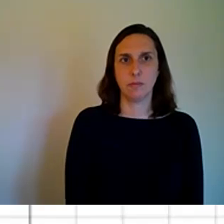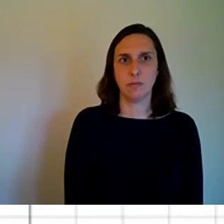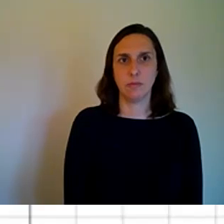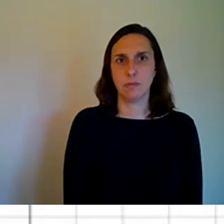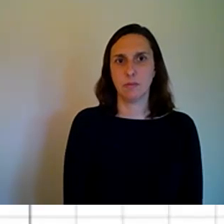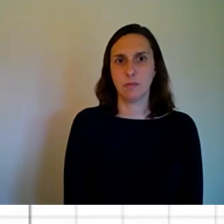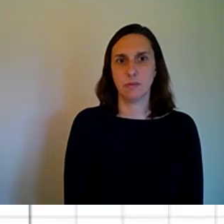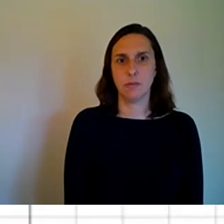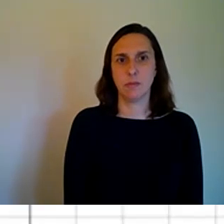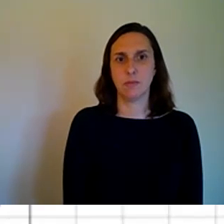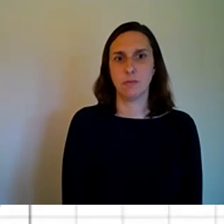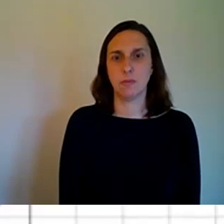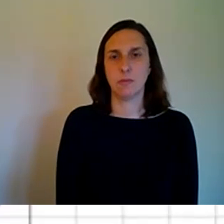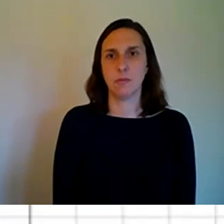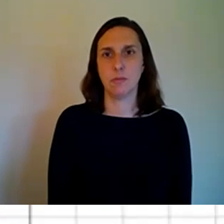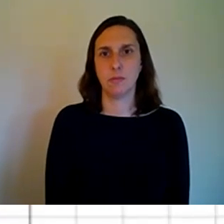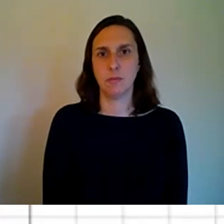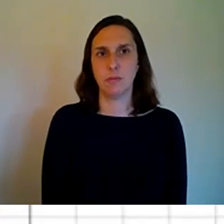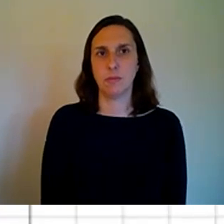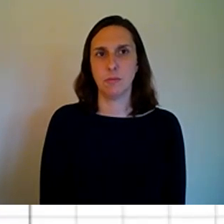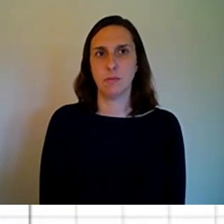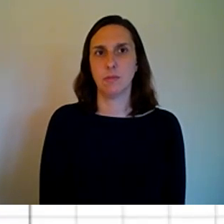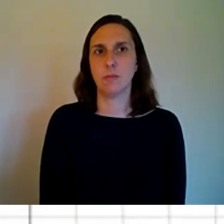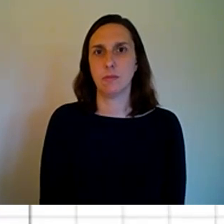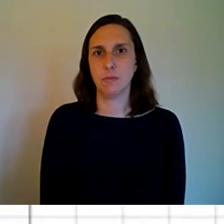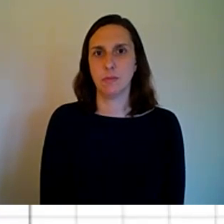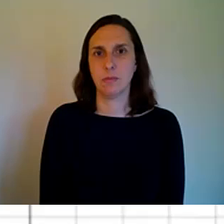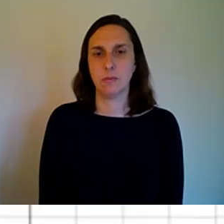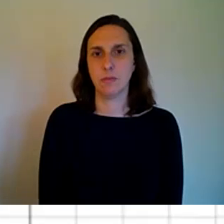F of x is x squared